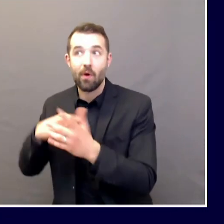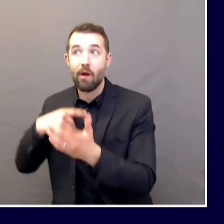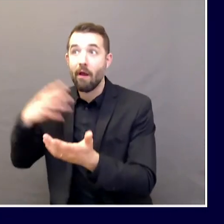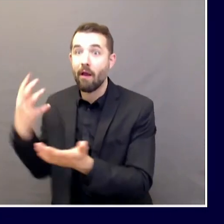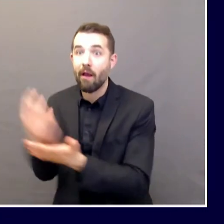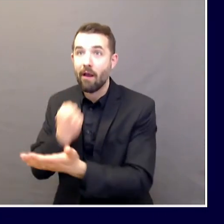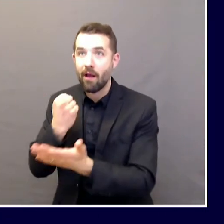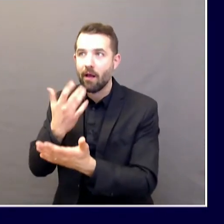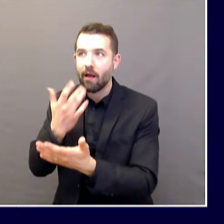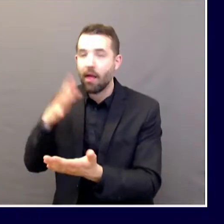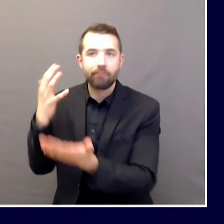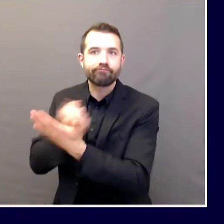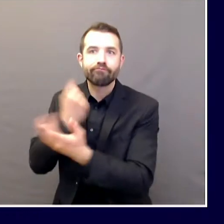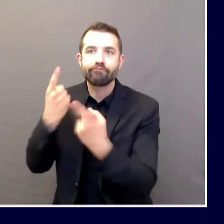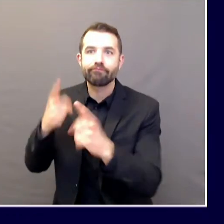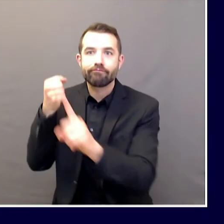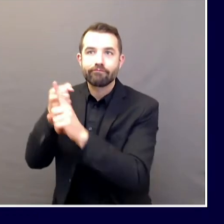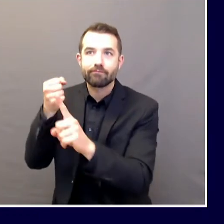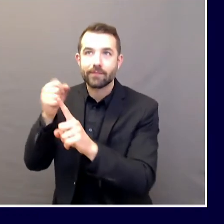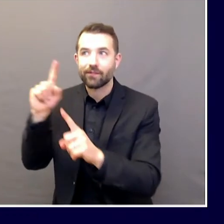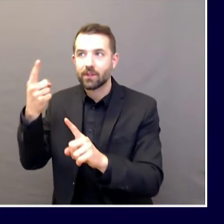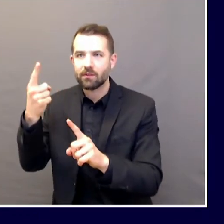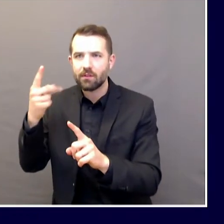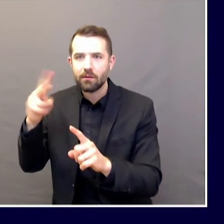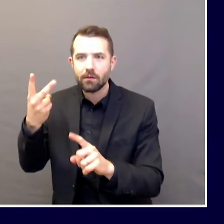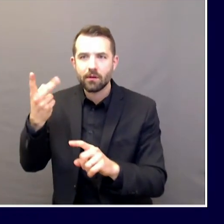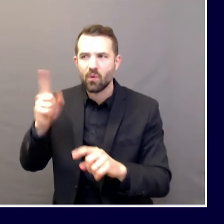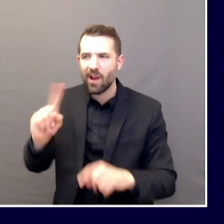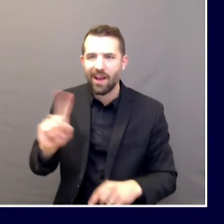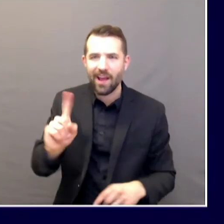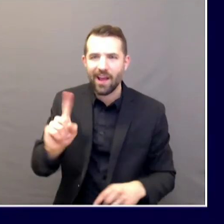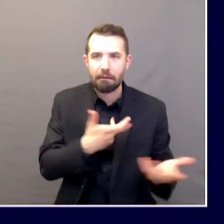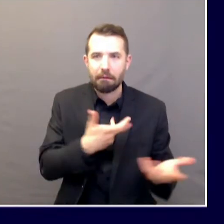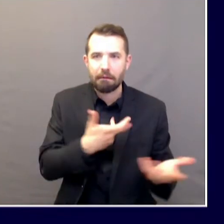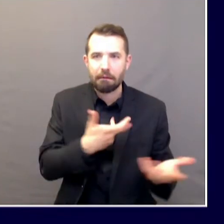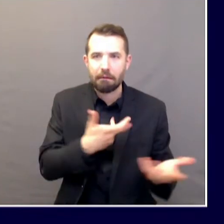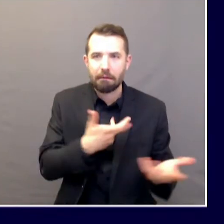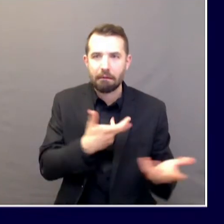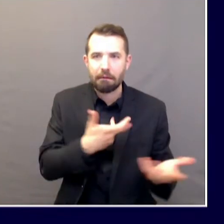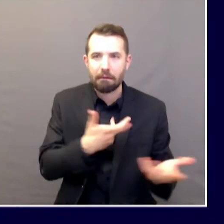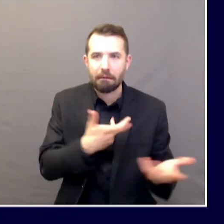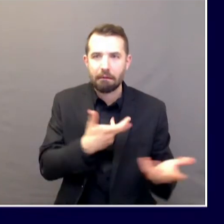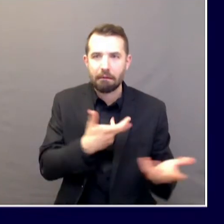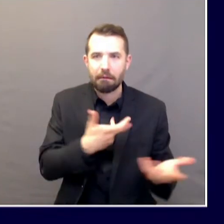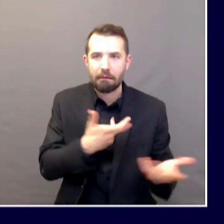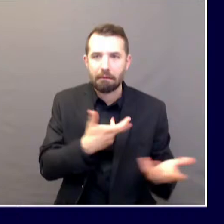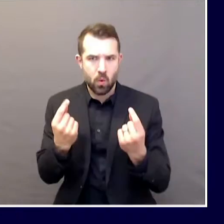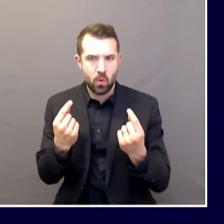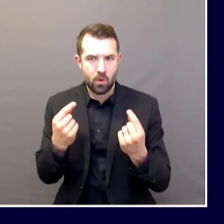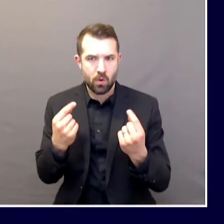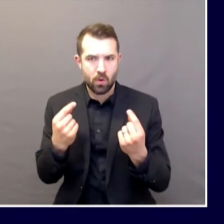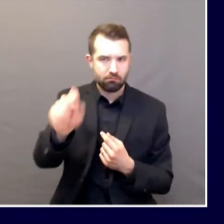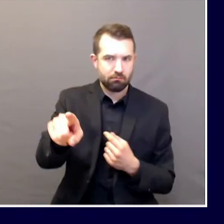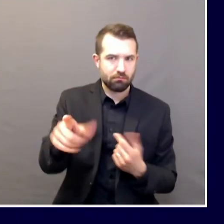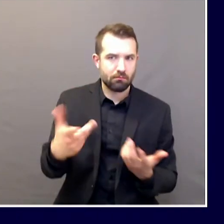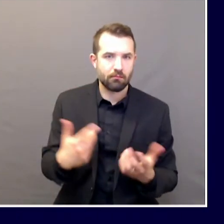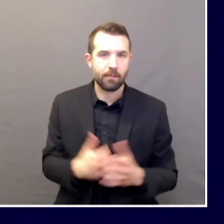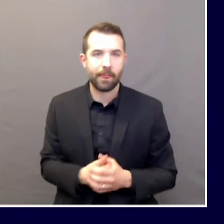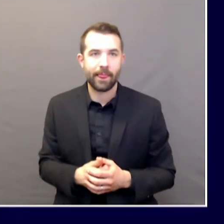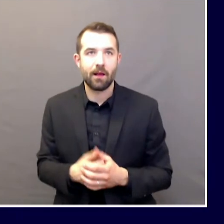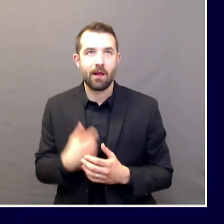I've heard that occurring in one or two or three instances. It's not something I've heard, but certainly could